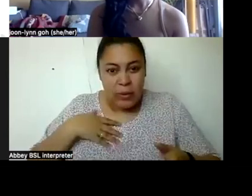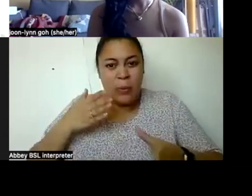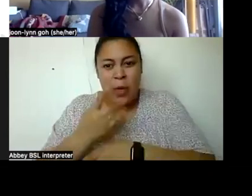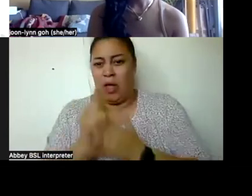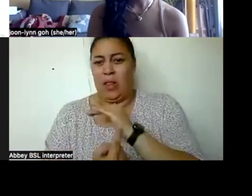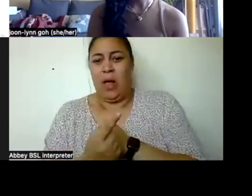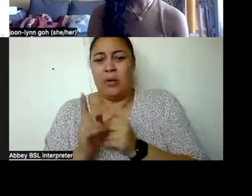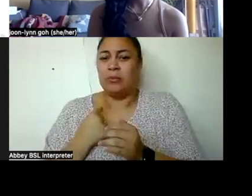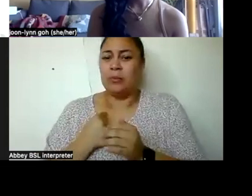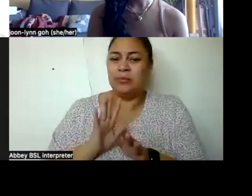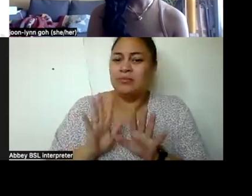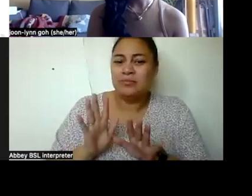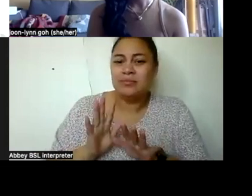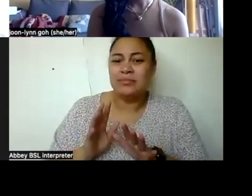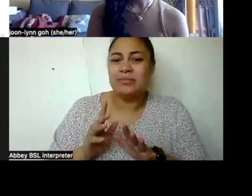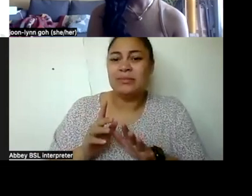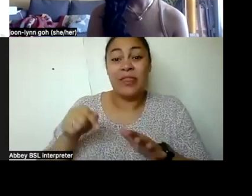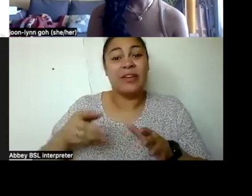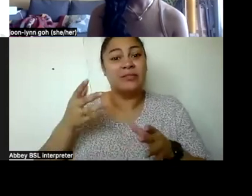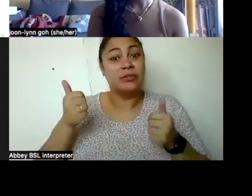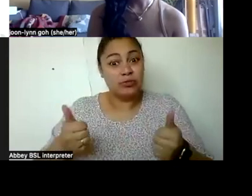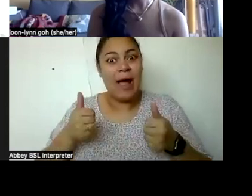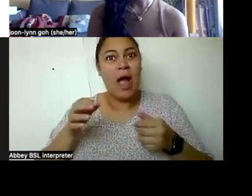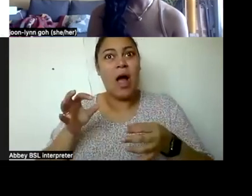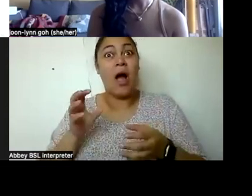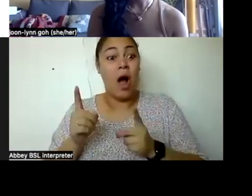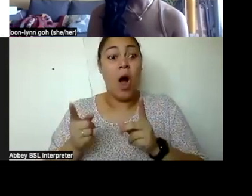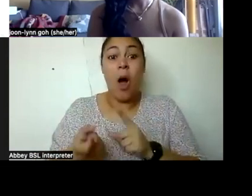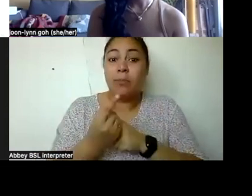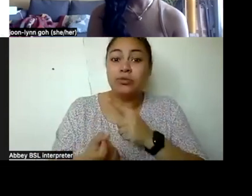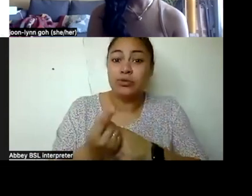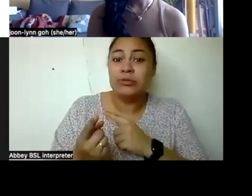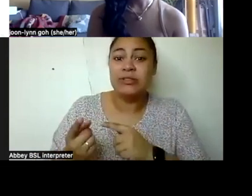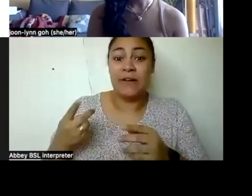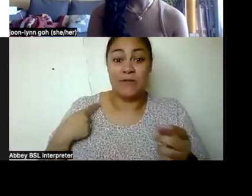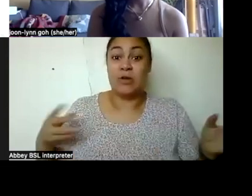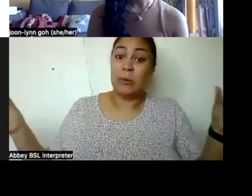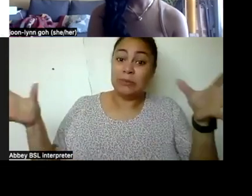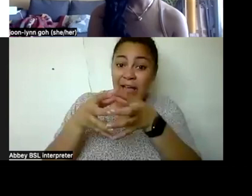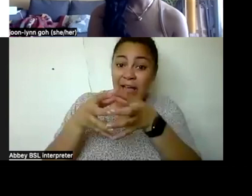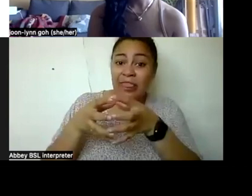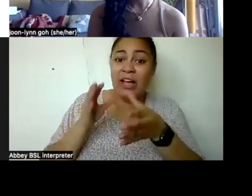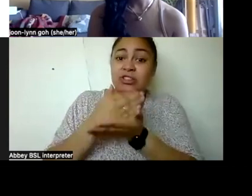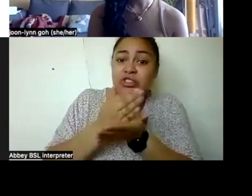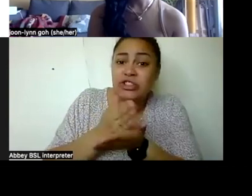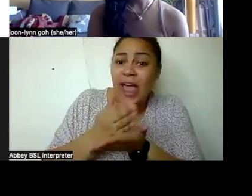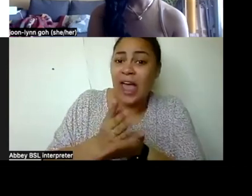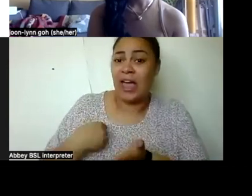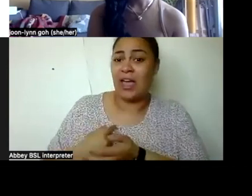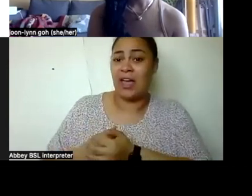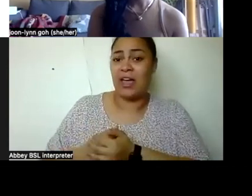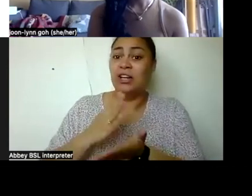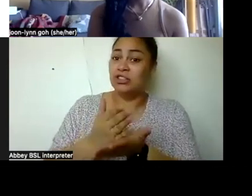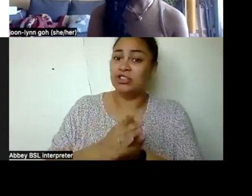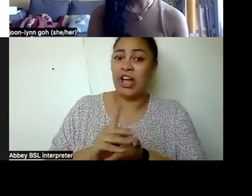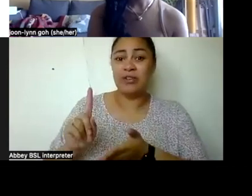in silo. And I think the symposium's been a really great opportunity for us to come together and to share. And actually